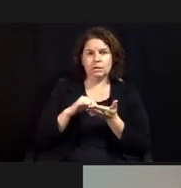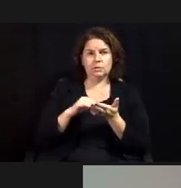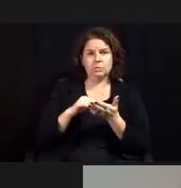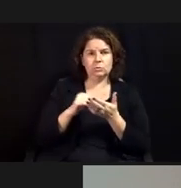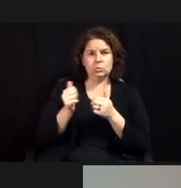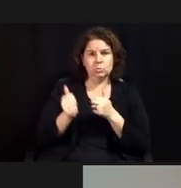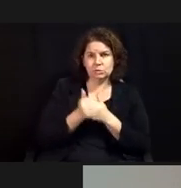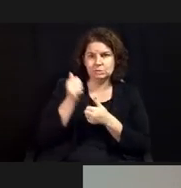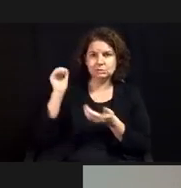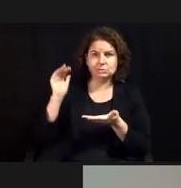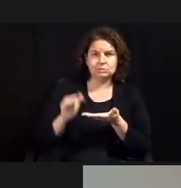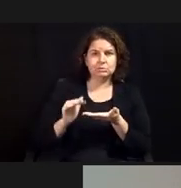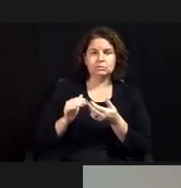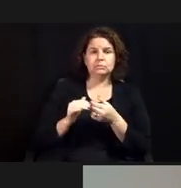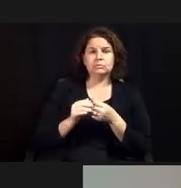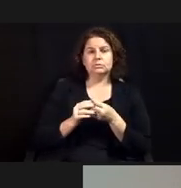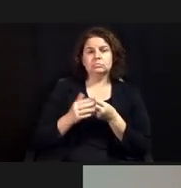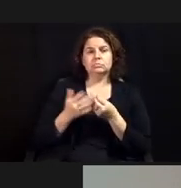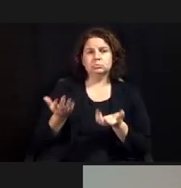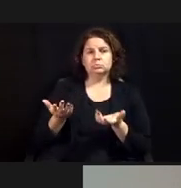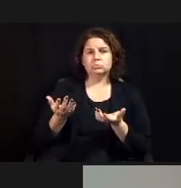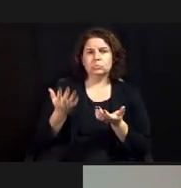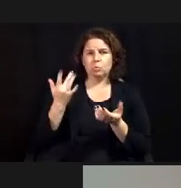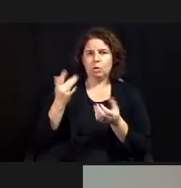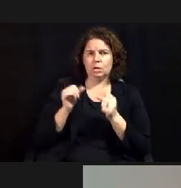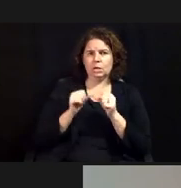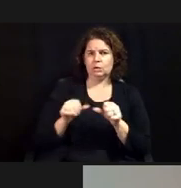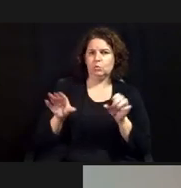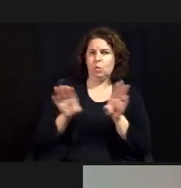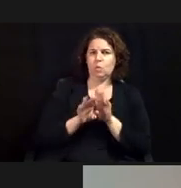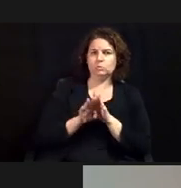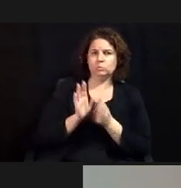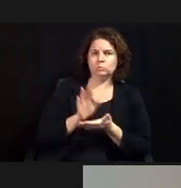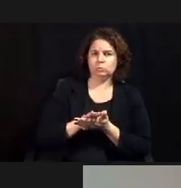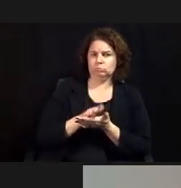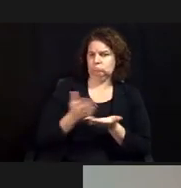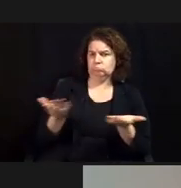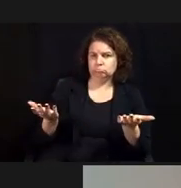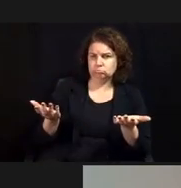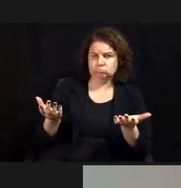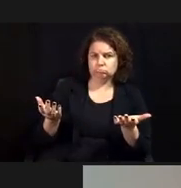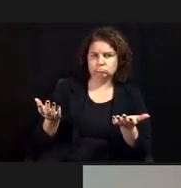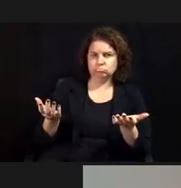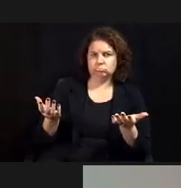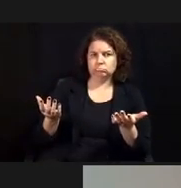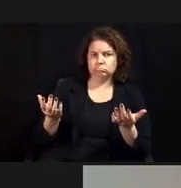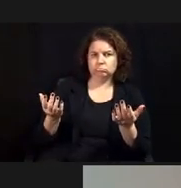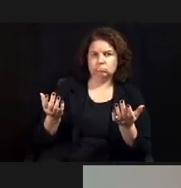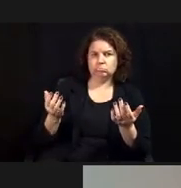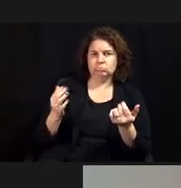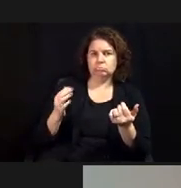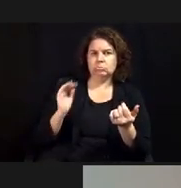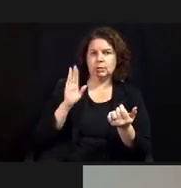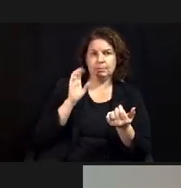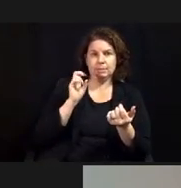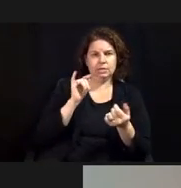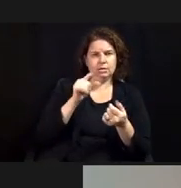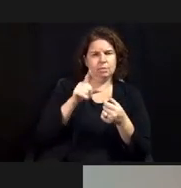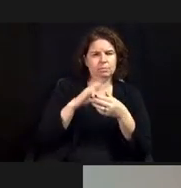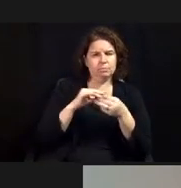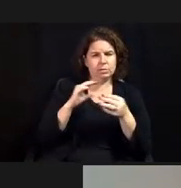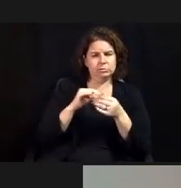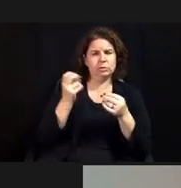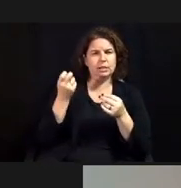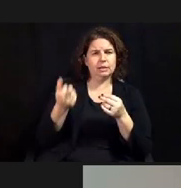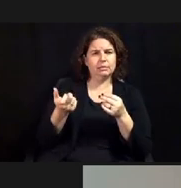that reopening due to COVID-19? And I'm wondering, Benita, you did touch on this a bit. What is being done to